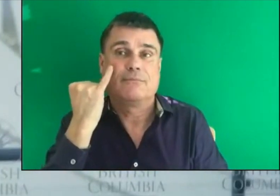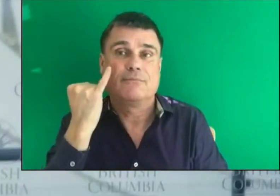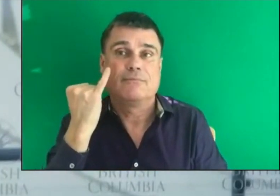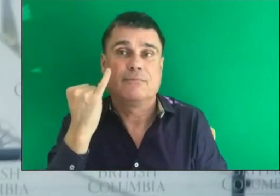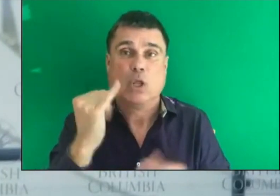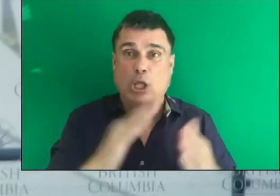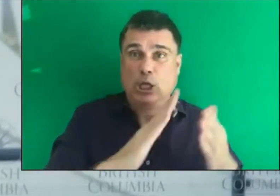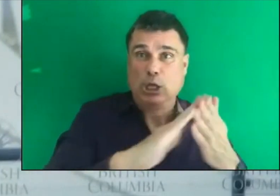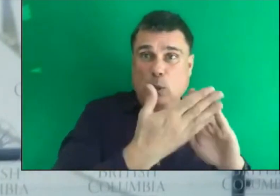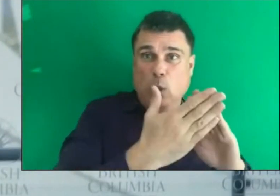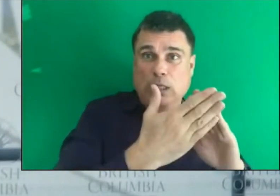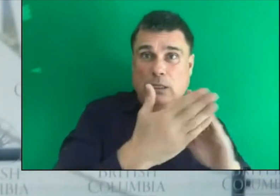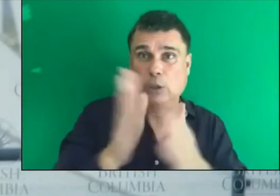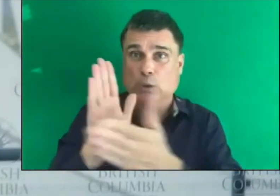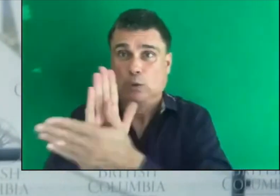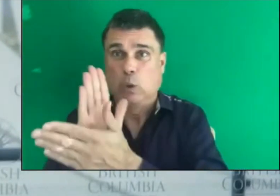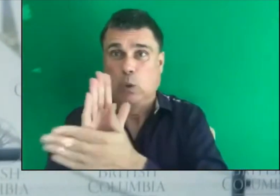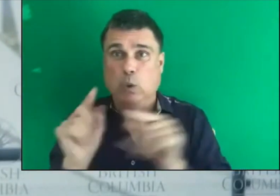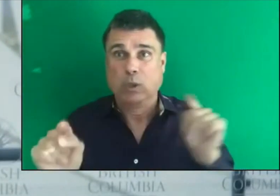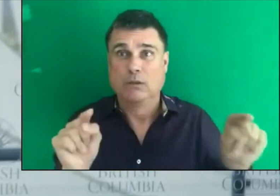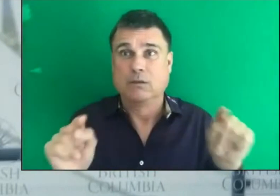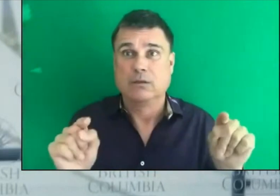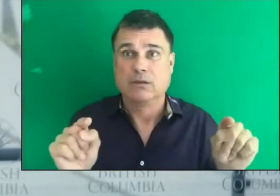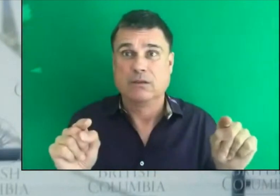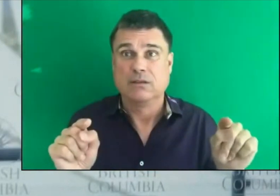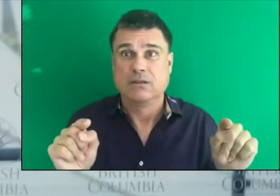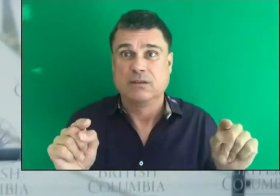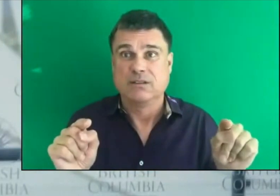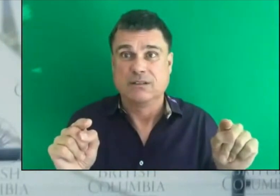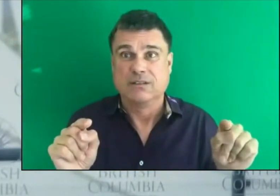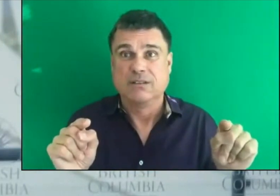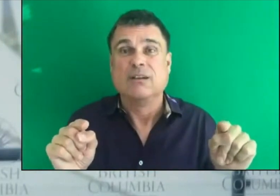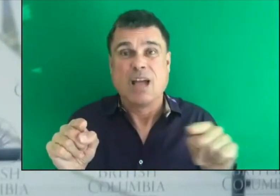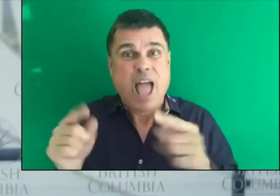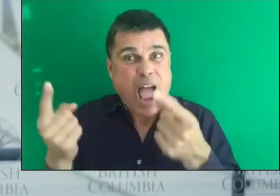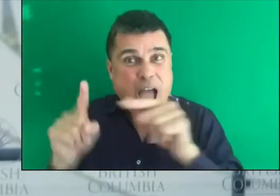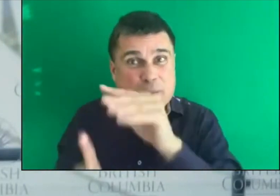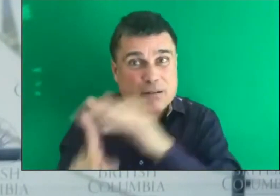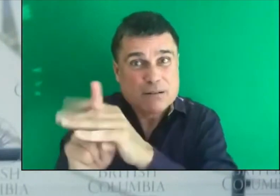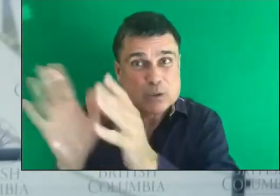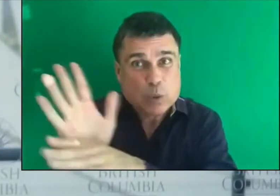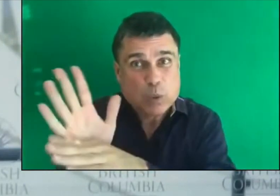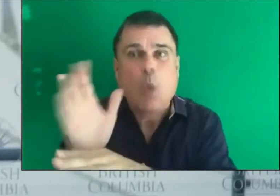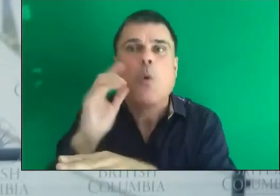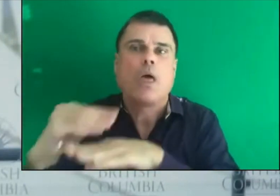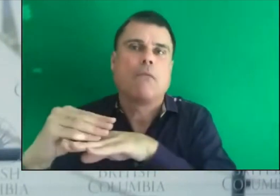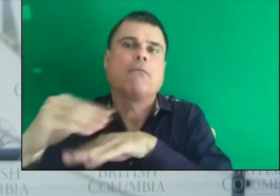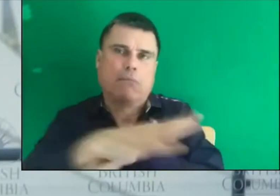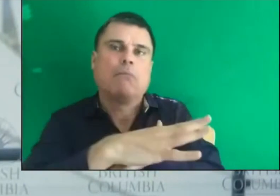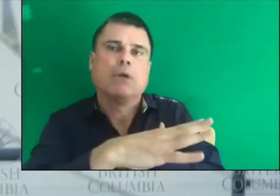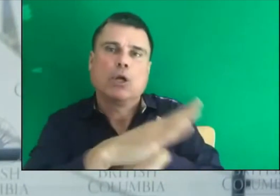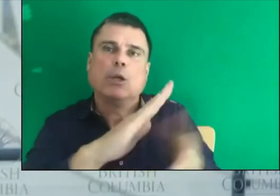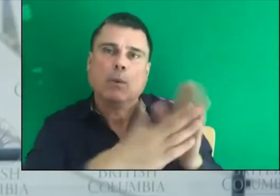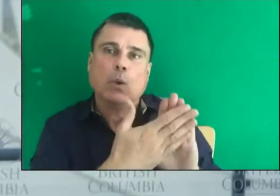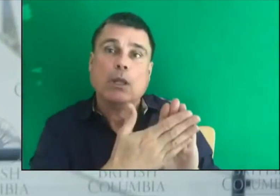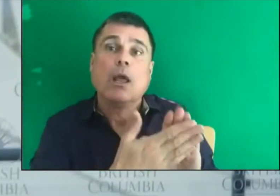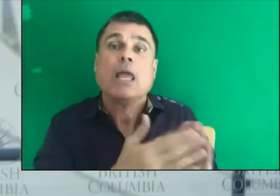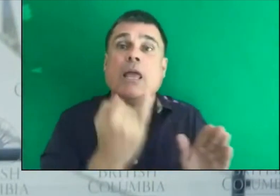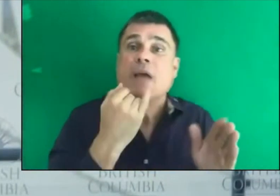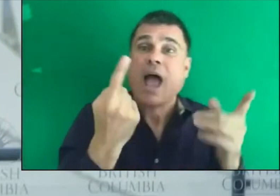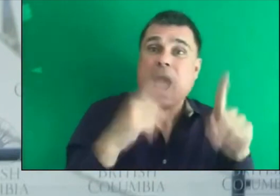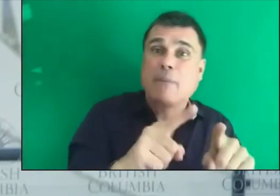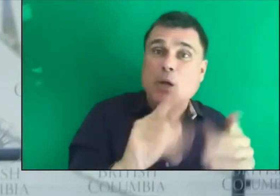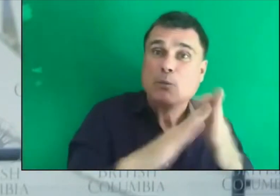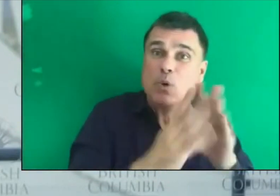teachers, for students, for families to have schools operating. And what you say is exactly right. We've had a